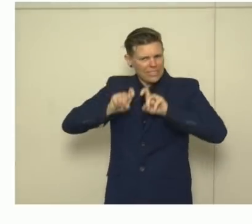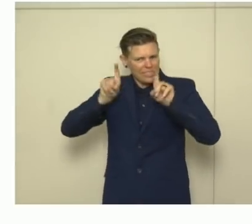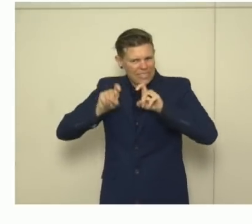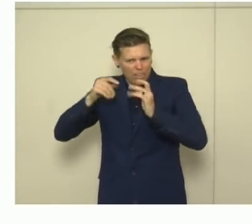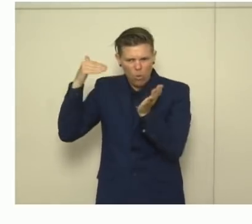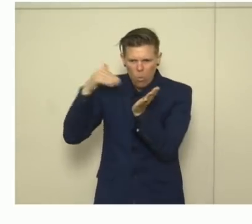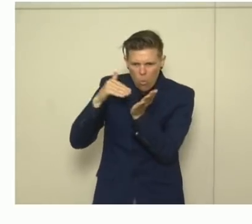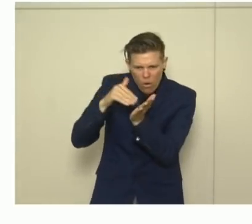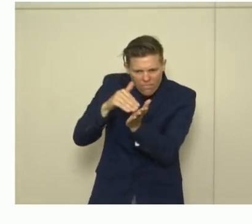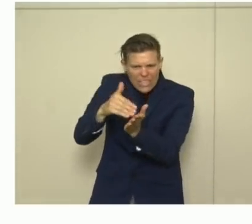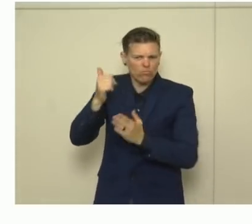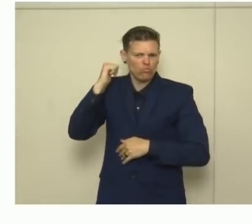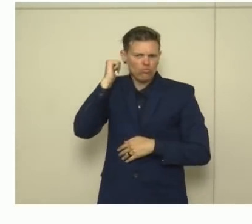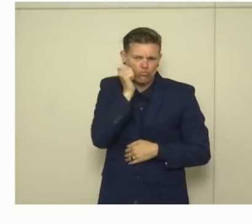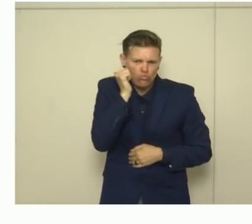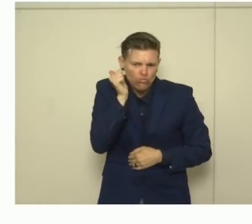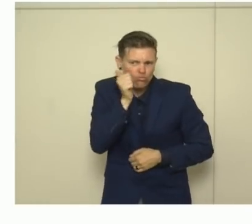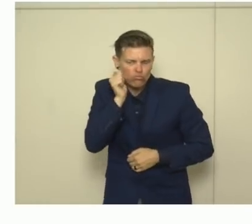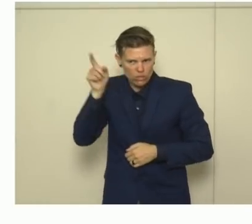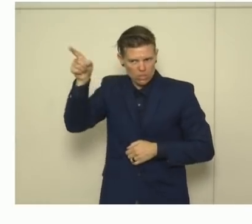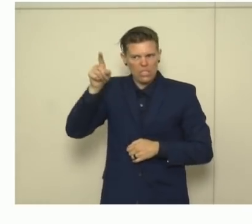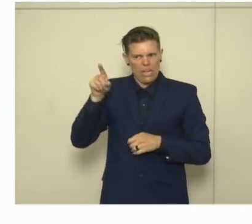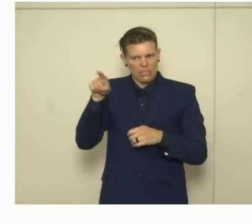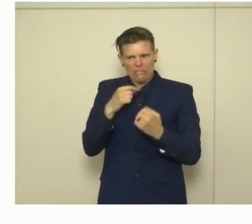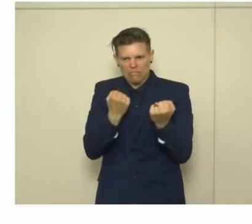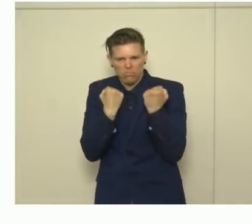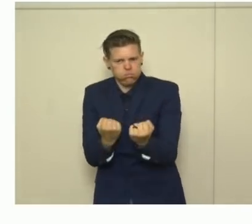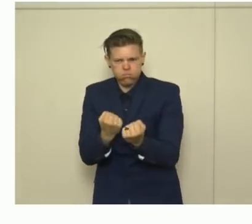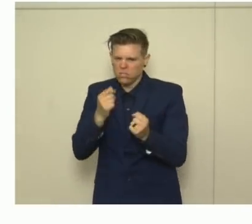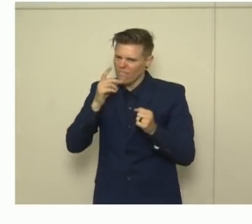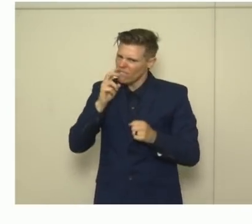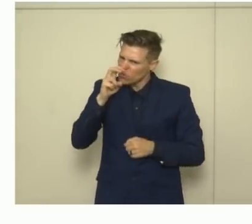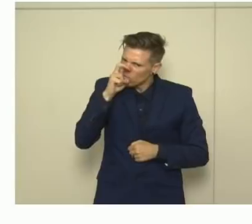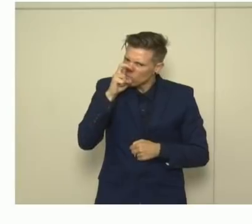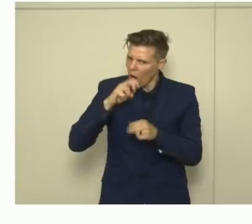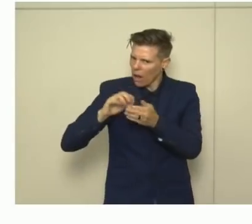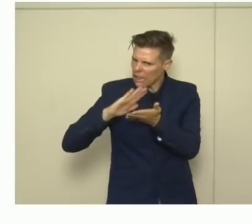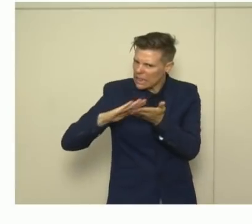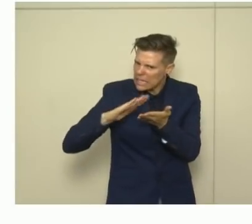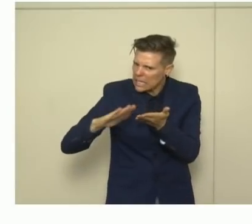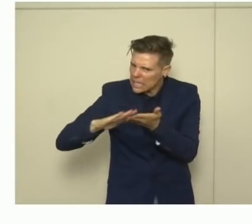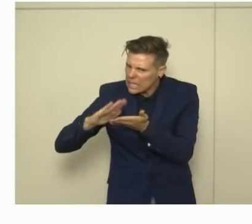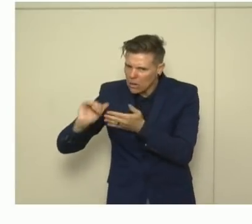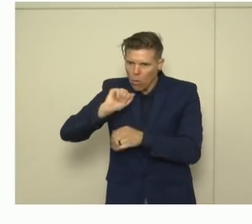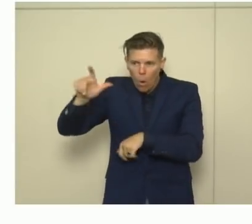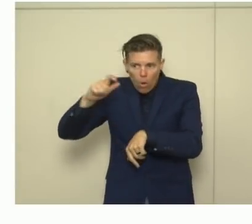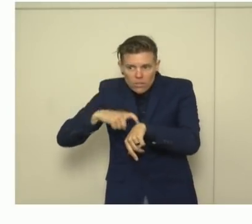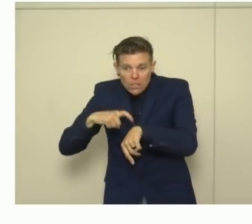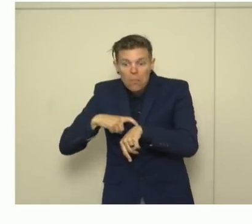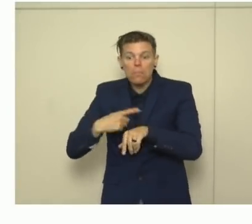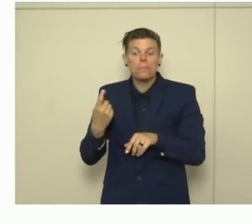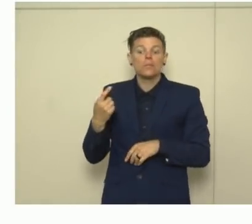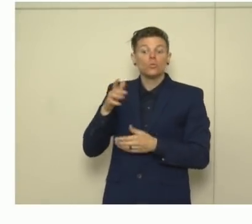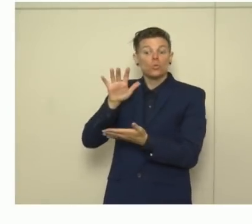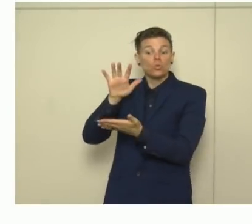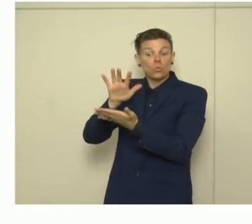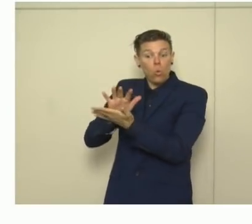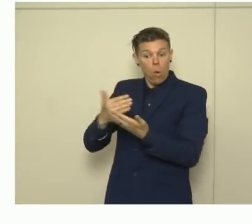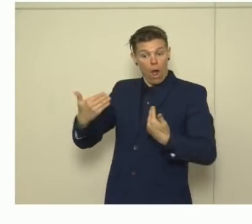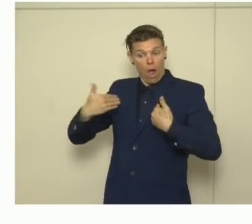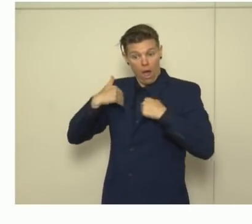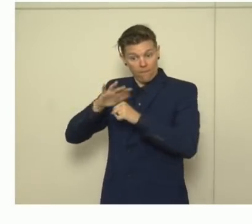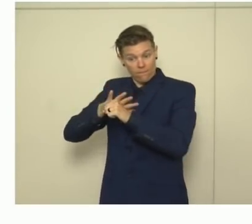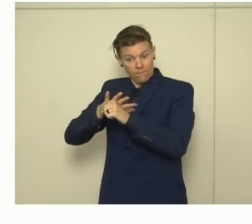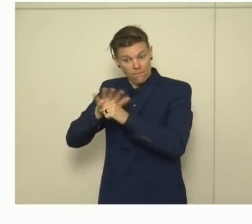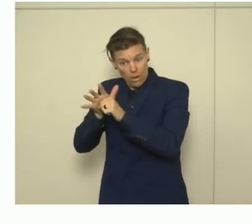very strong cleaning protocols, and if there was a case, closing down, quarantining everybody, and the like. And they've been able to